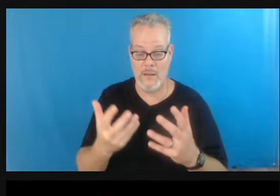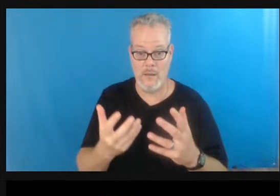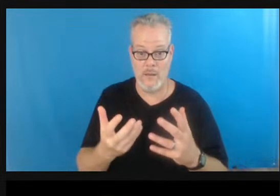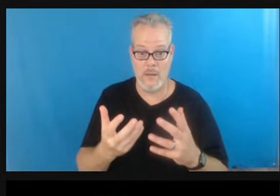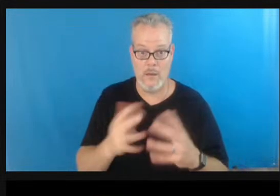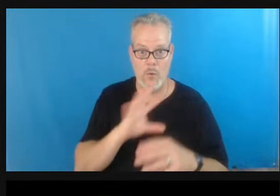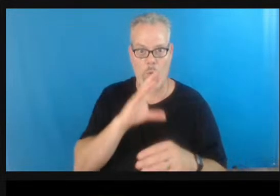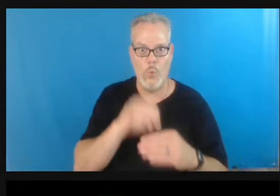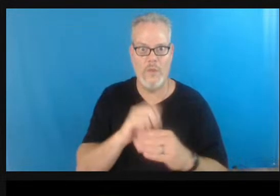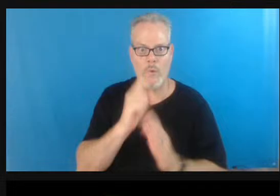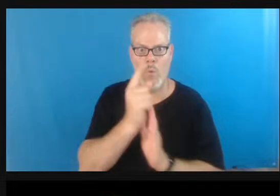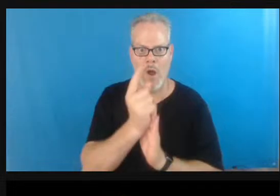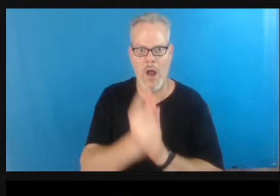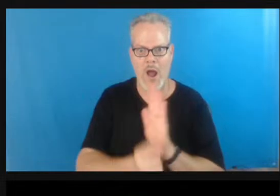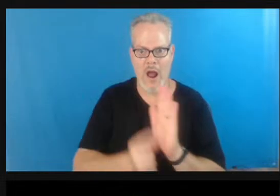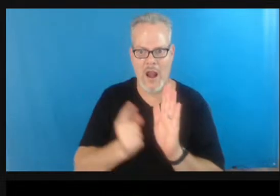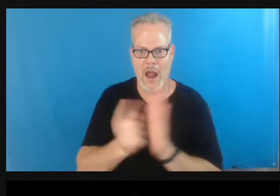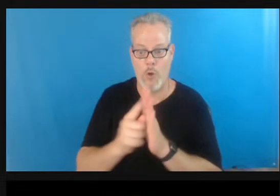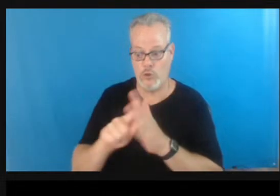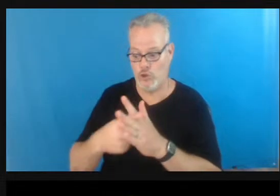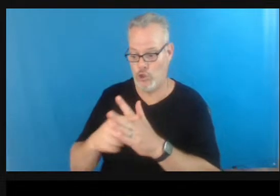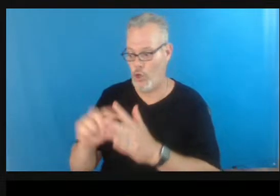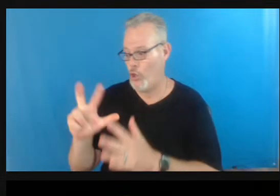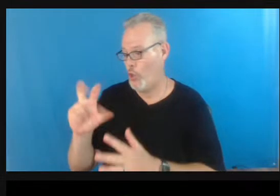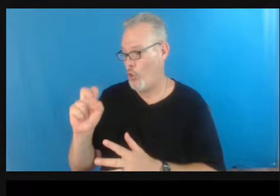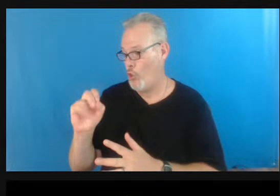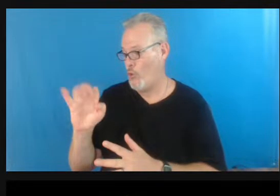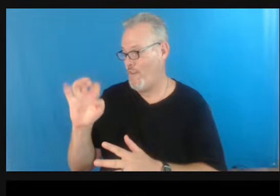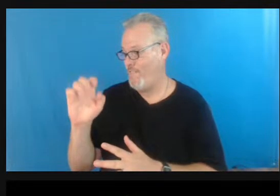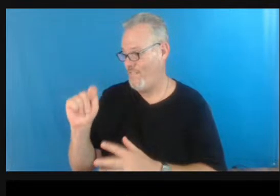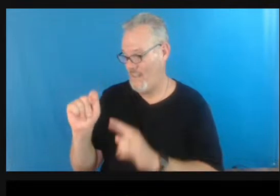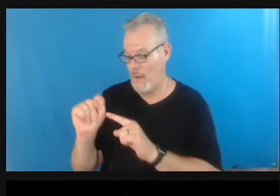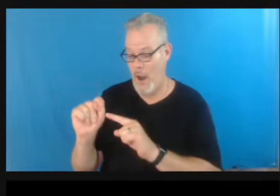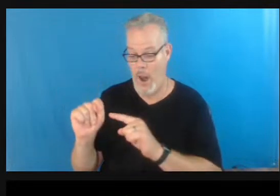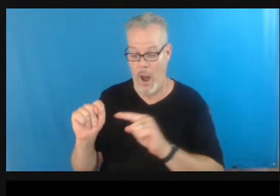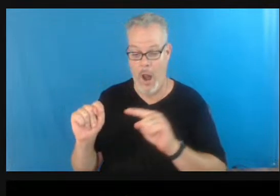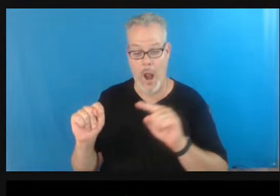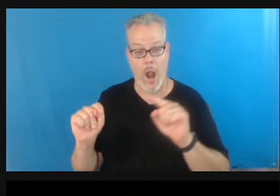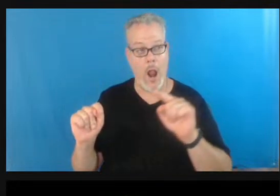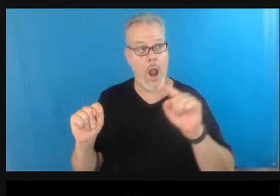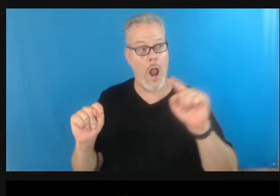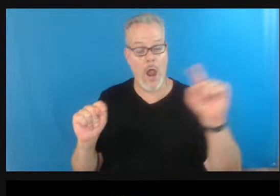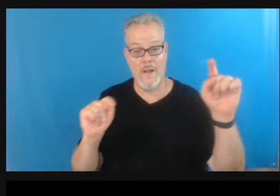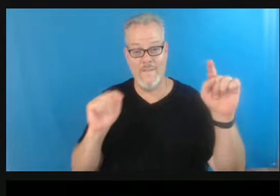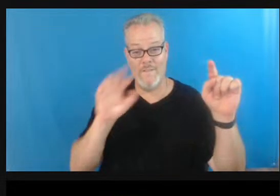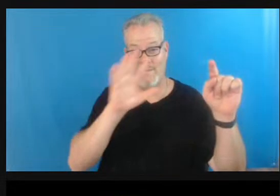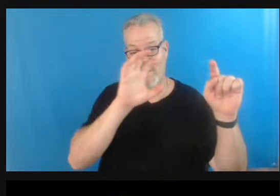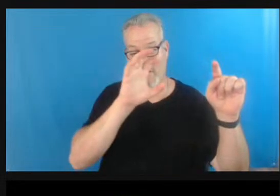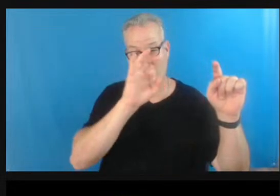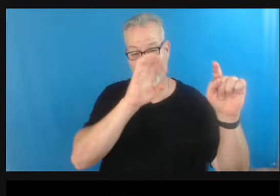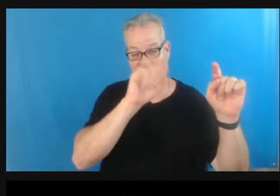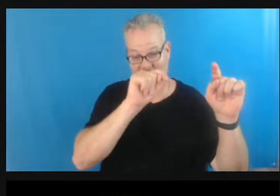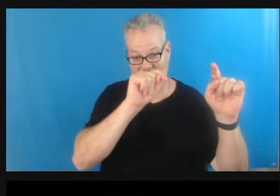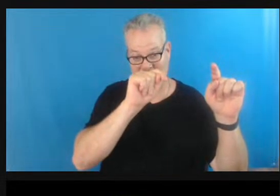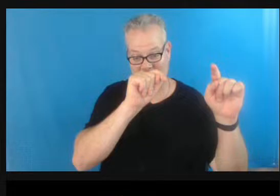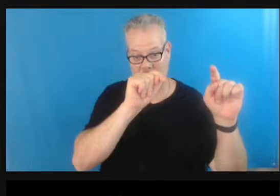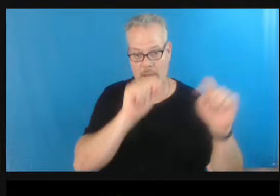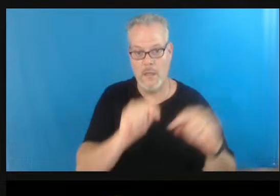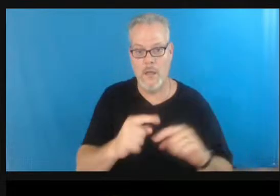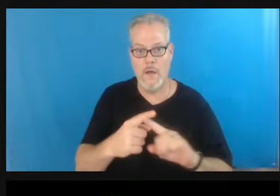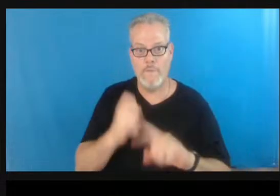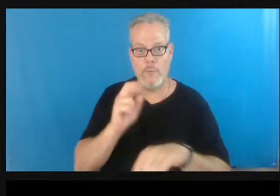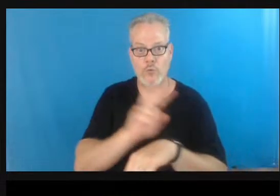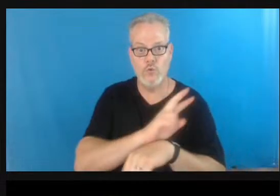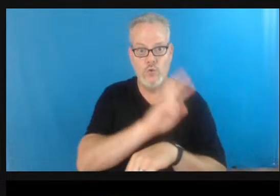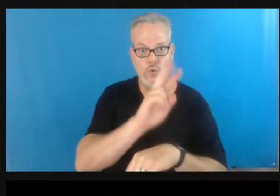first hour from 30 feet to over 500 feet. And then from 2 p.m. to 4 p.m., they were cycling